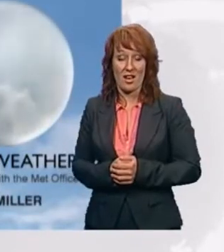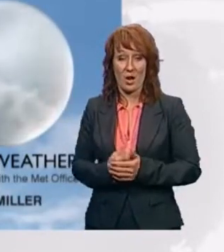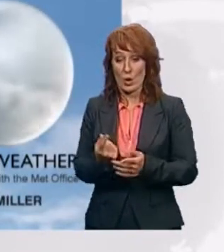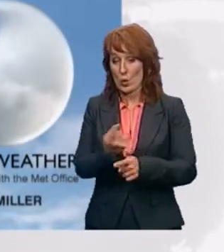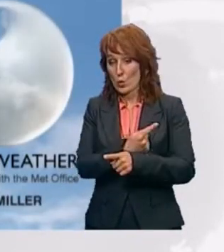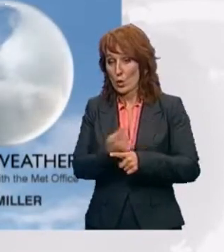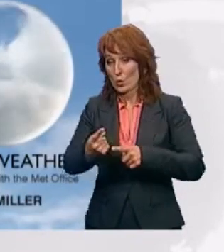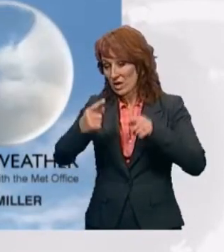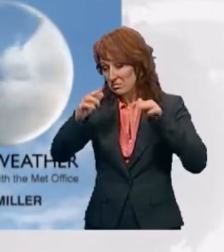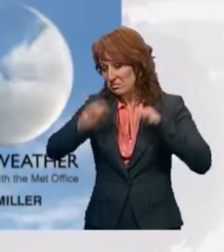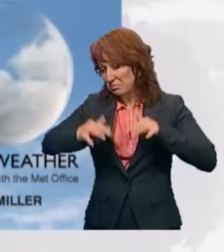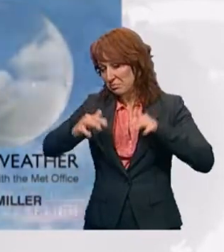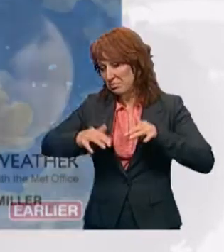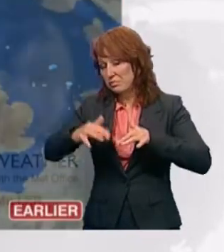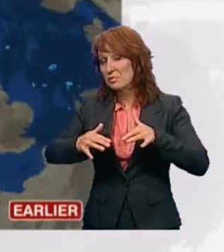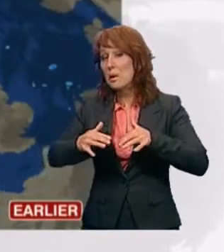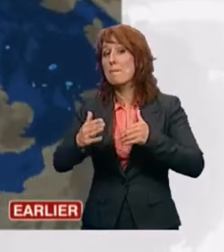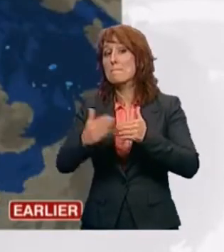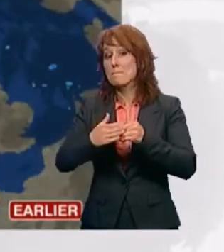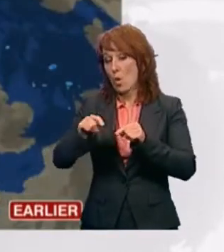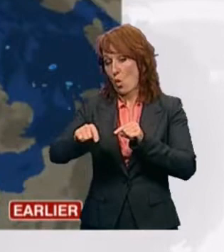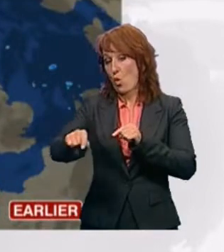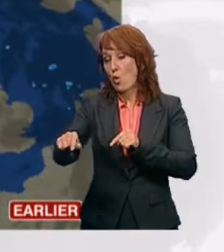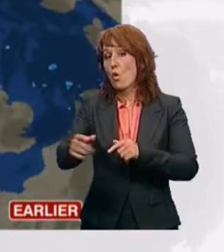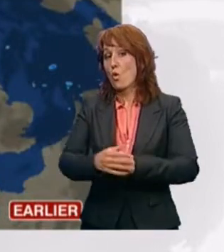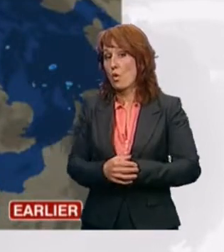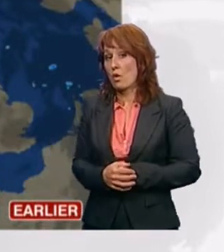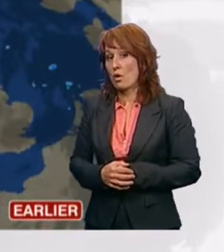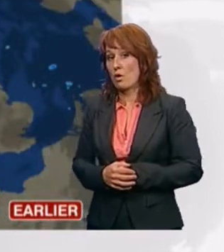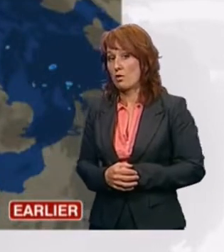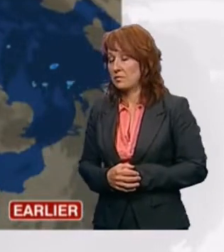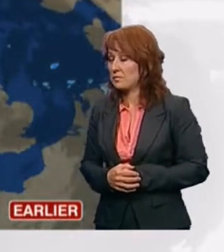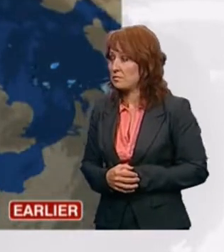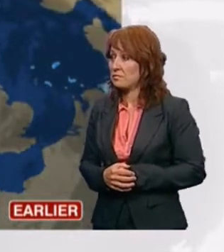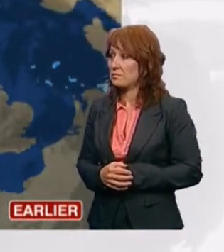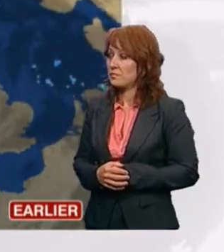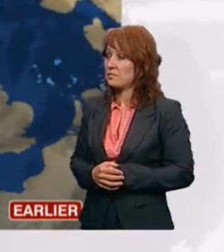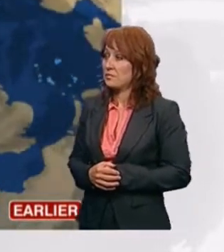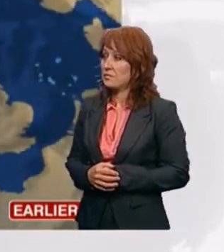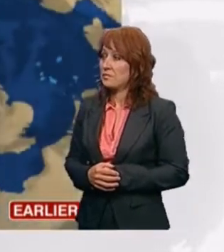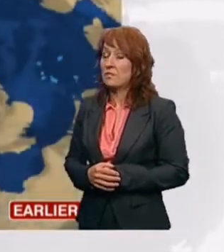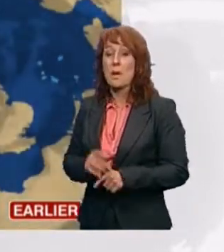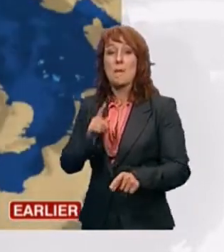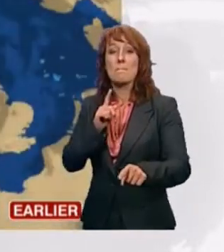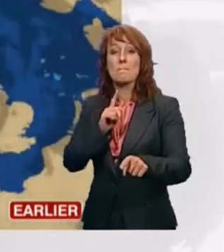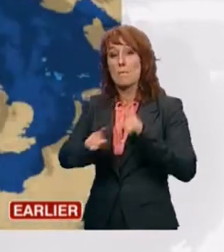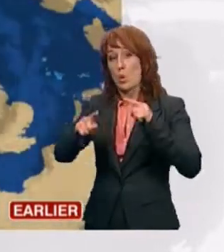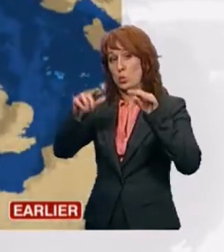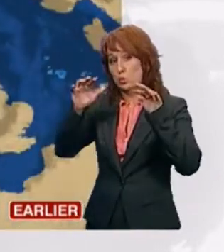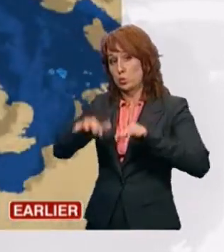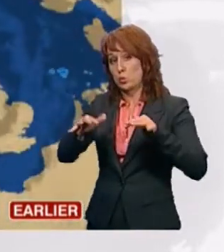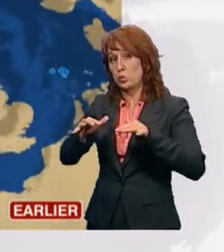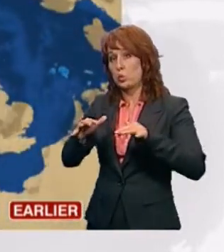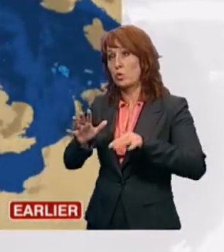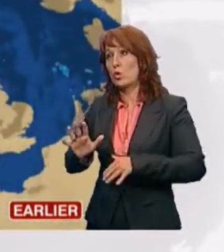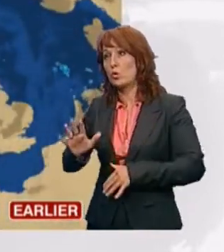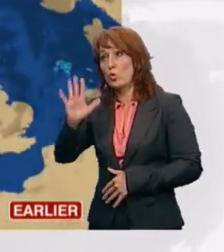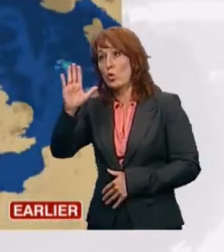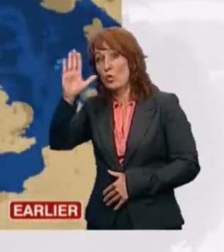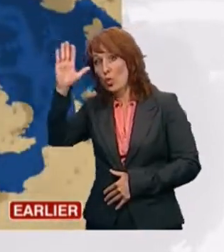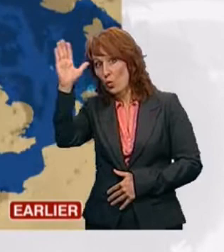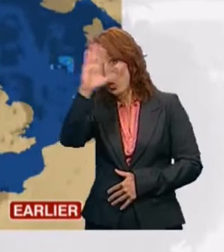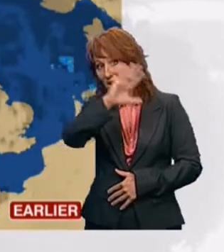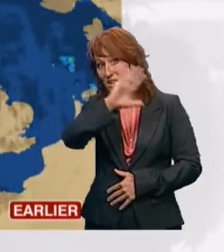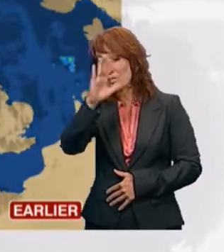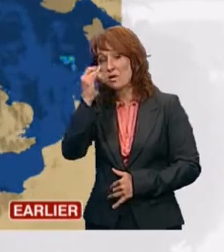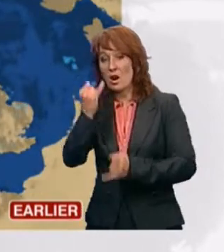of showers so far, and there are more to come. This is the rainfall picture so far today. Most of the showers early on were to the north and west, but over the past